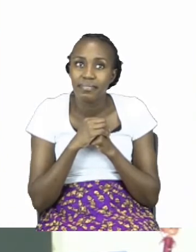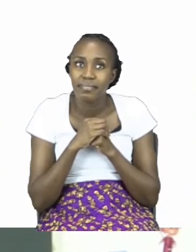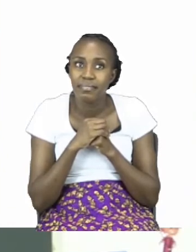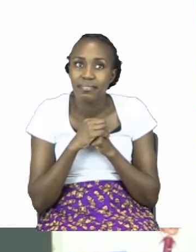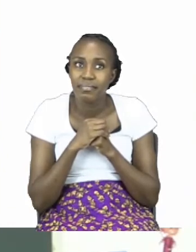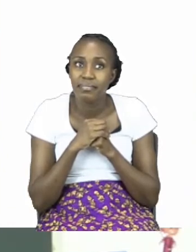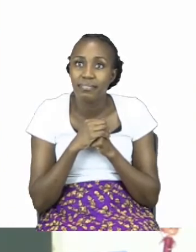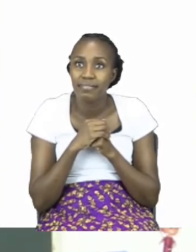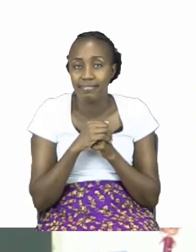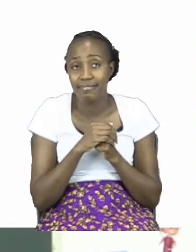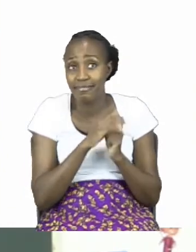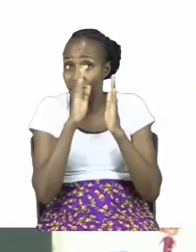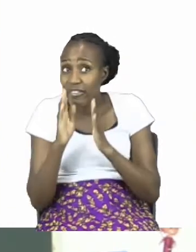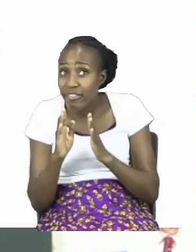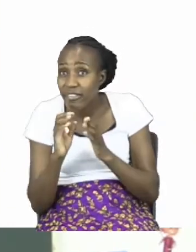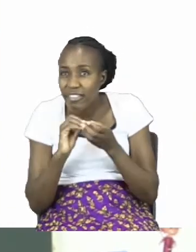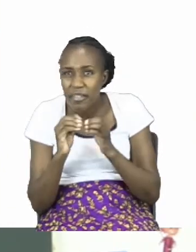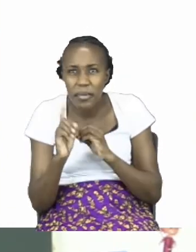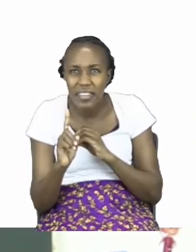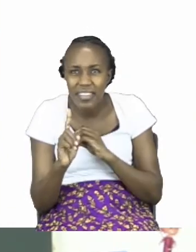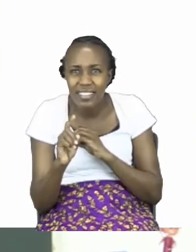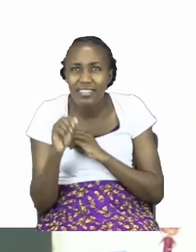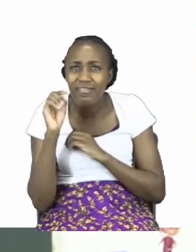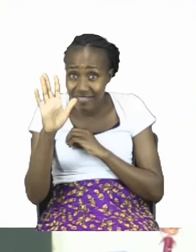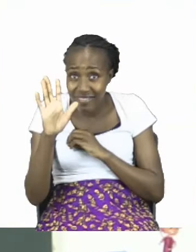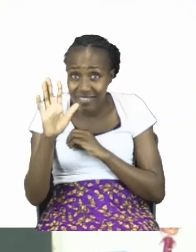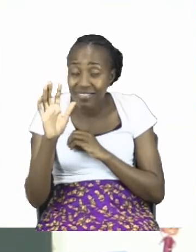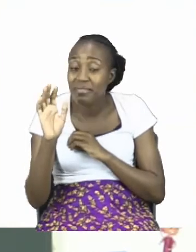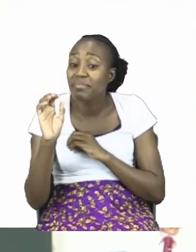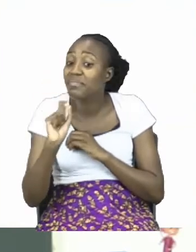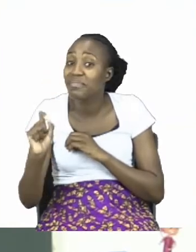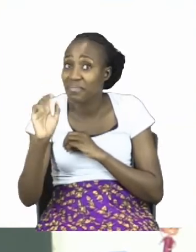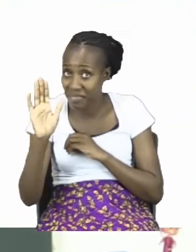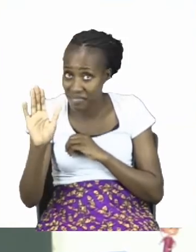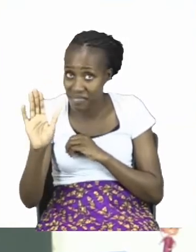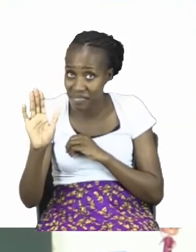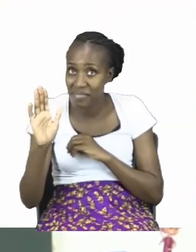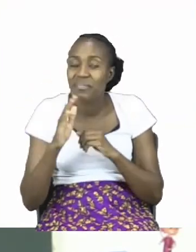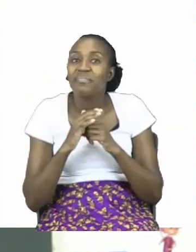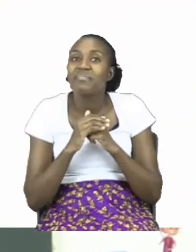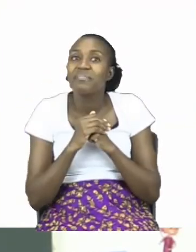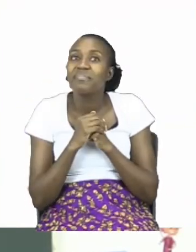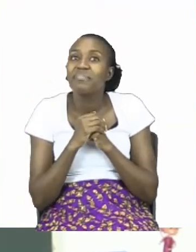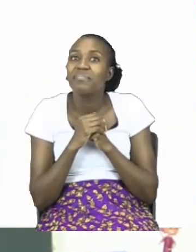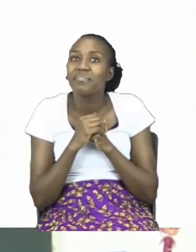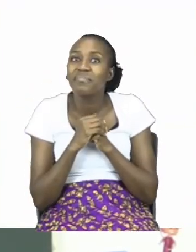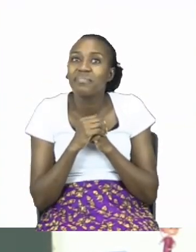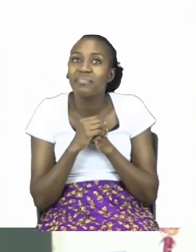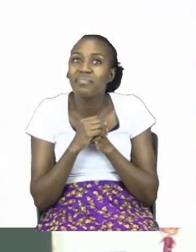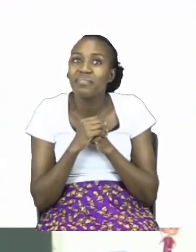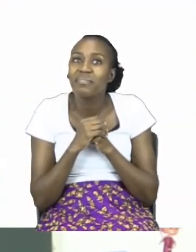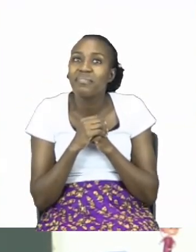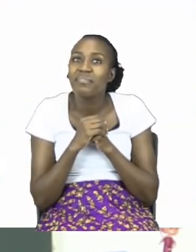After 4, what's our next number? 5. So that means if we have a 5, it's the